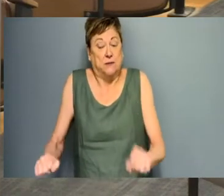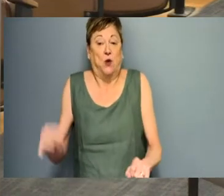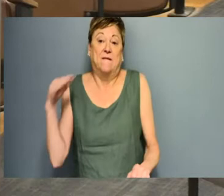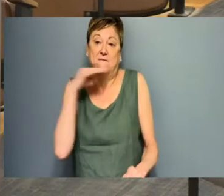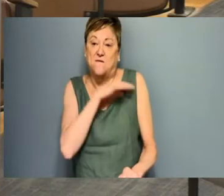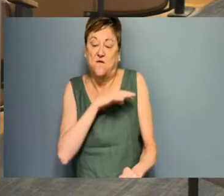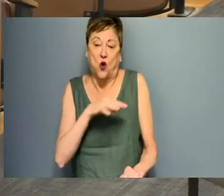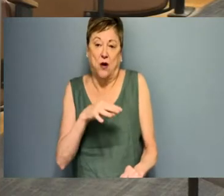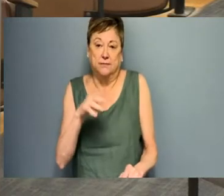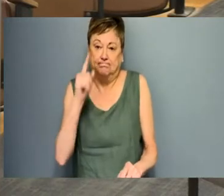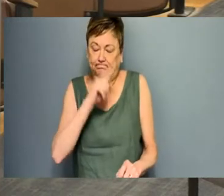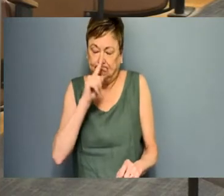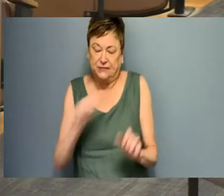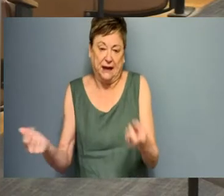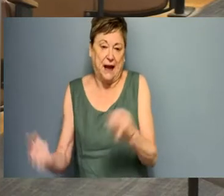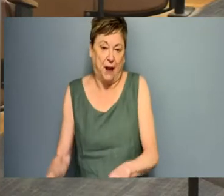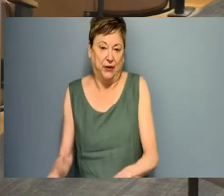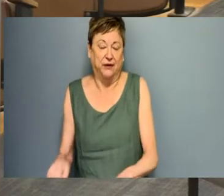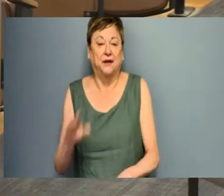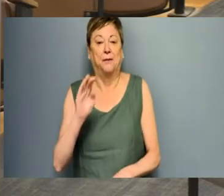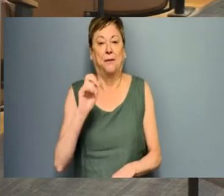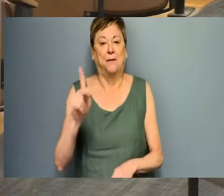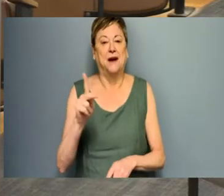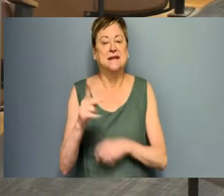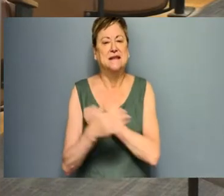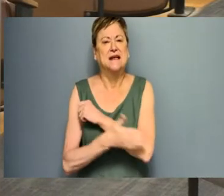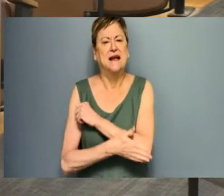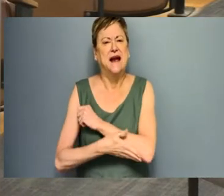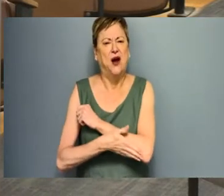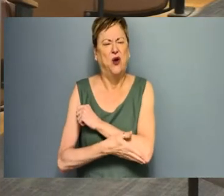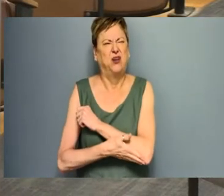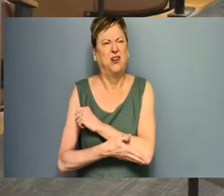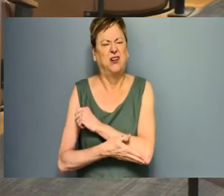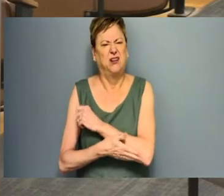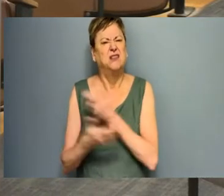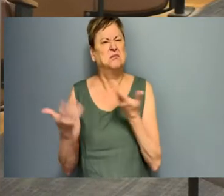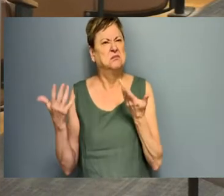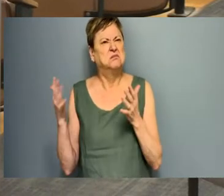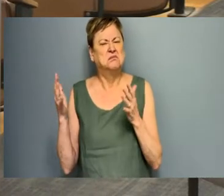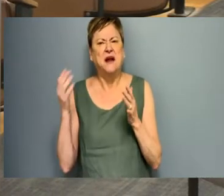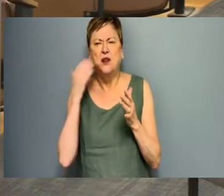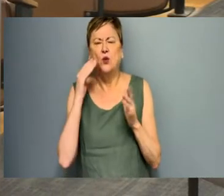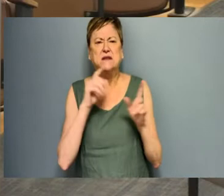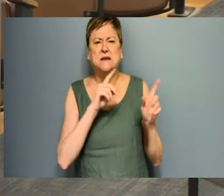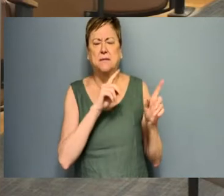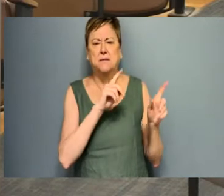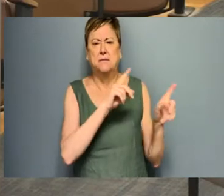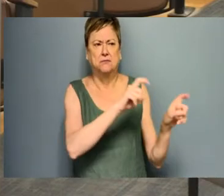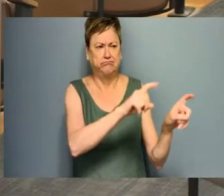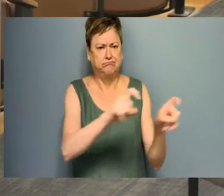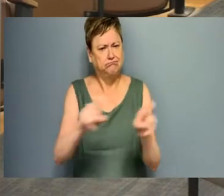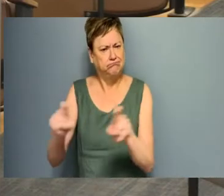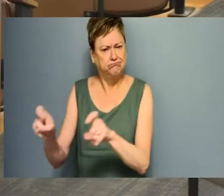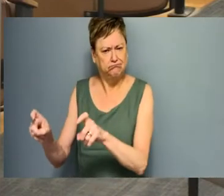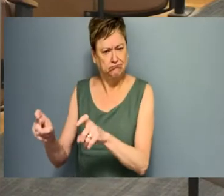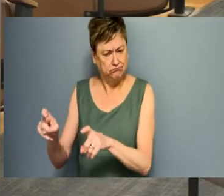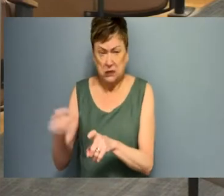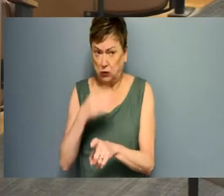And Bucks County actually was canvassed. I'm not sure if you're aware of the canvassing results.